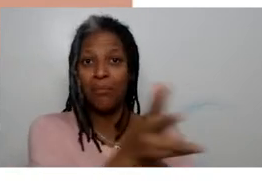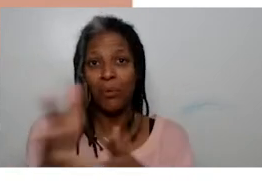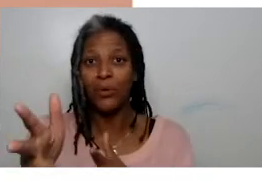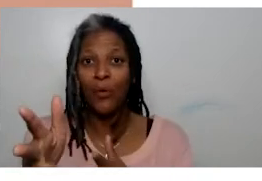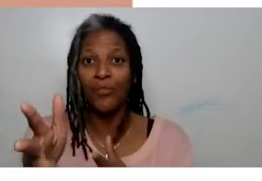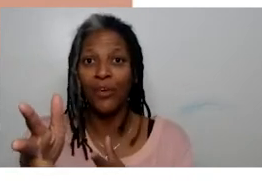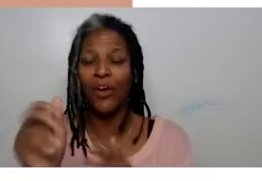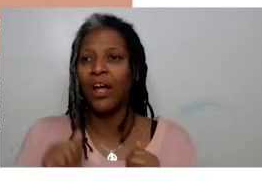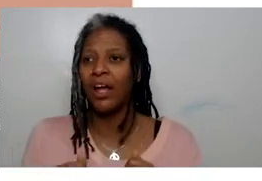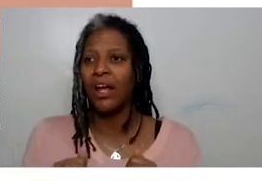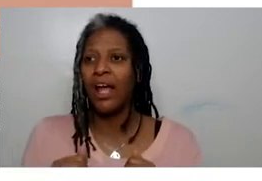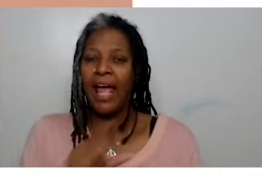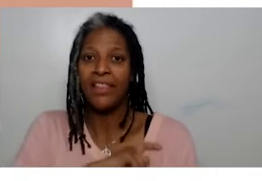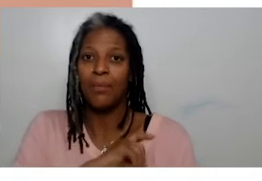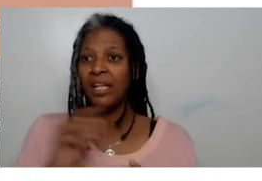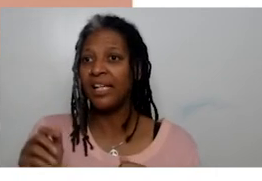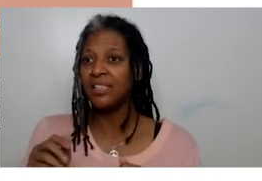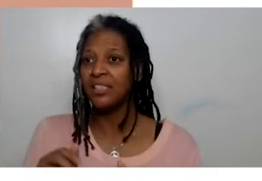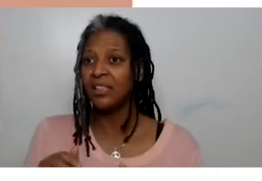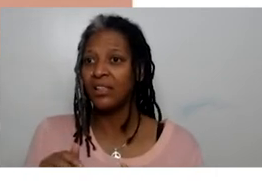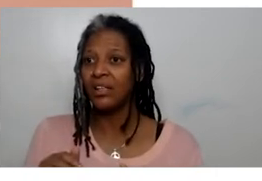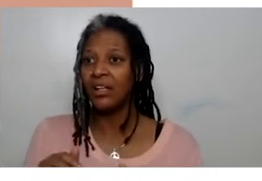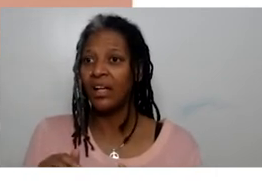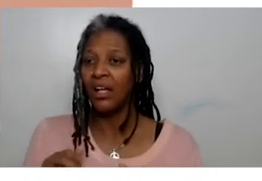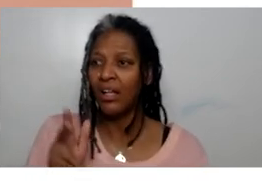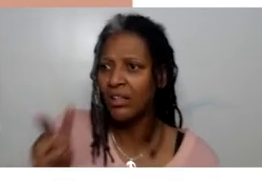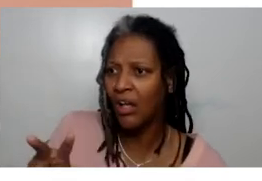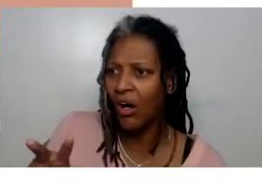officer, they're like, oh, I made a mistake.